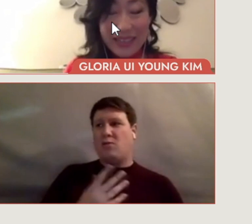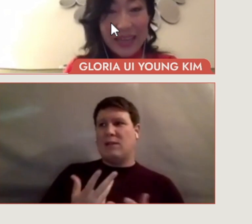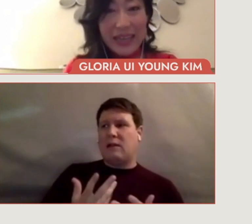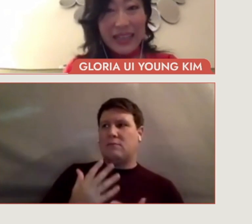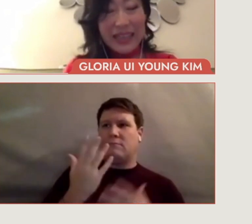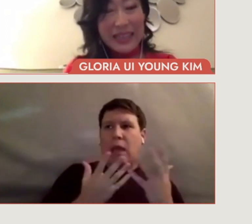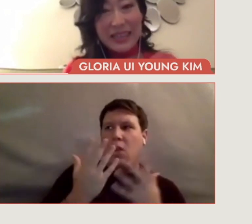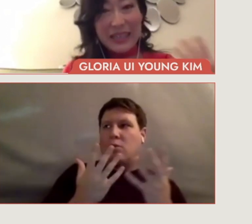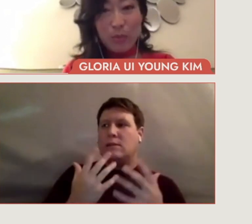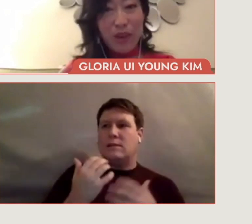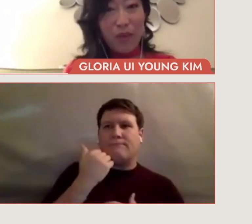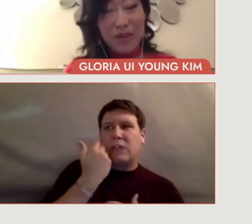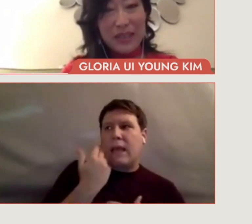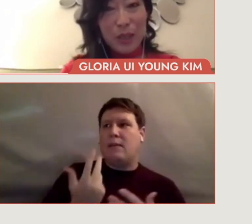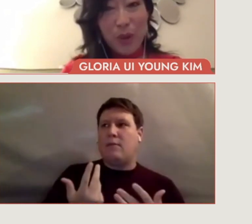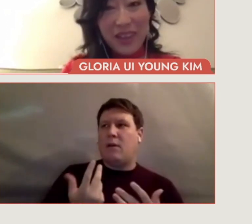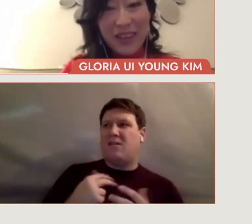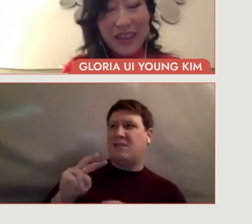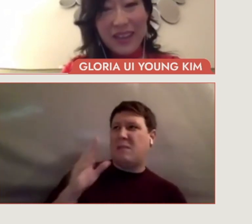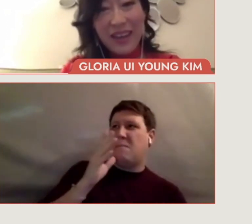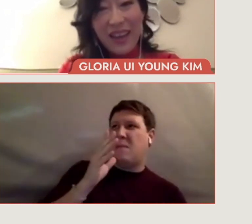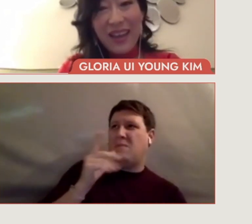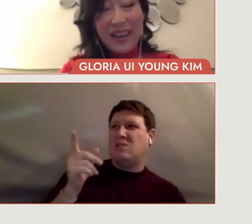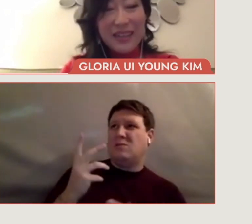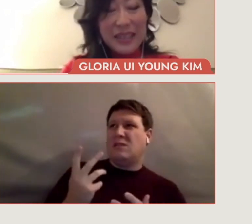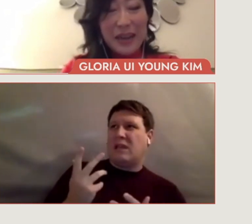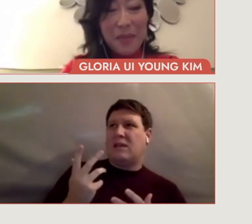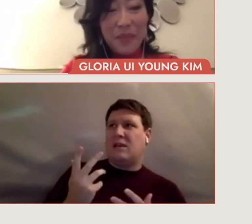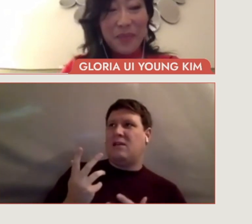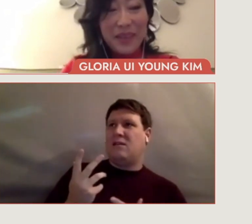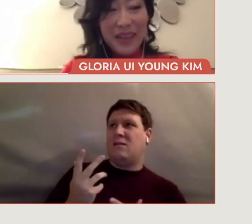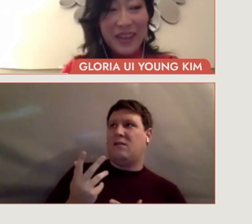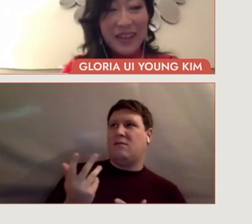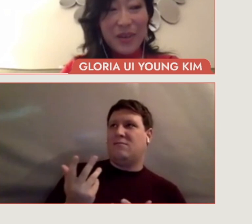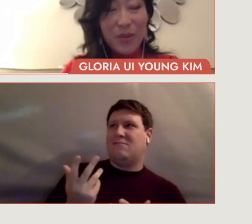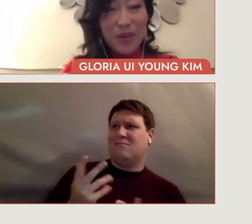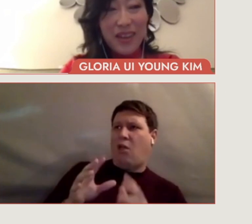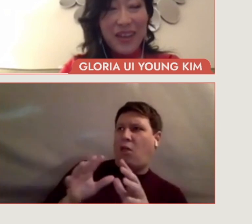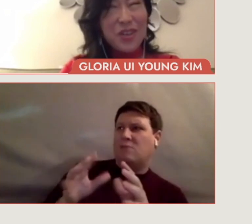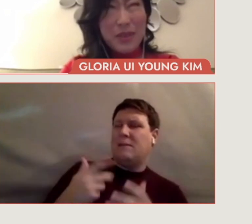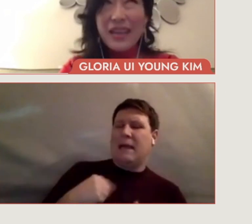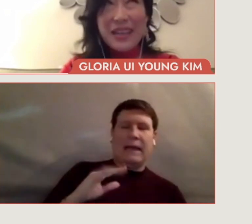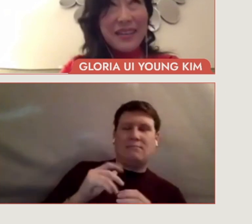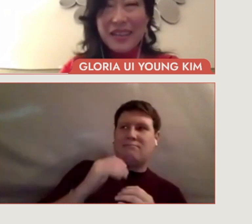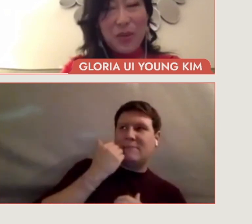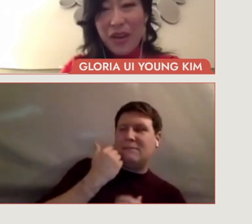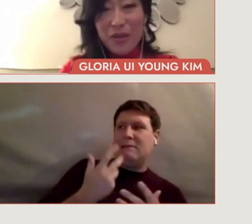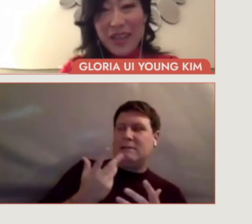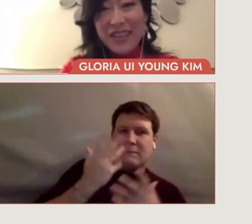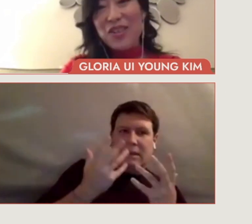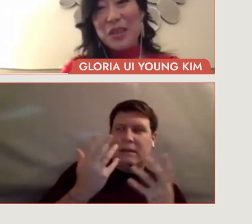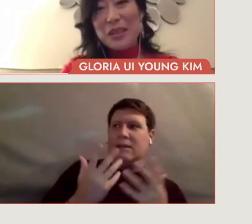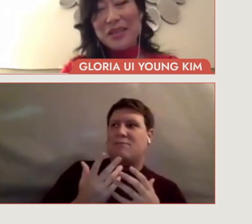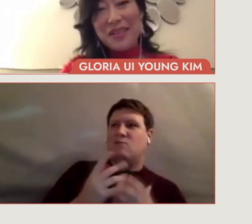horrified, like seeing the display of her mother's sexuality. And, you know, and she was like, you know,